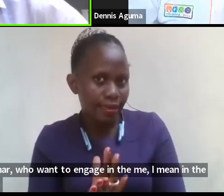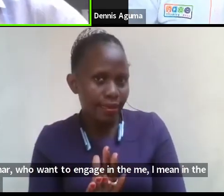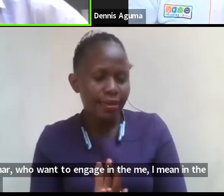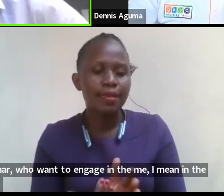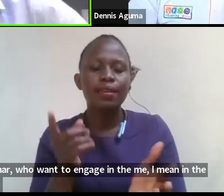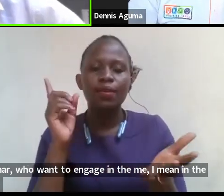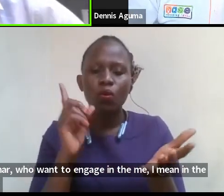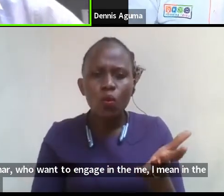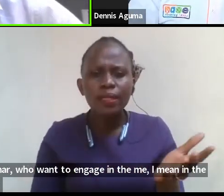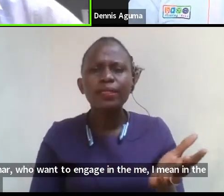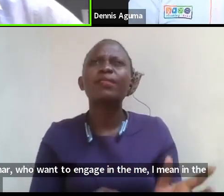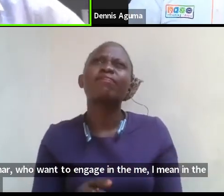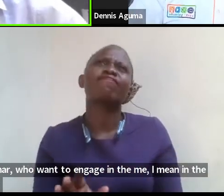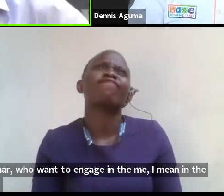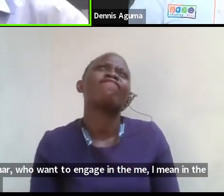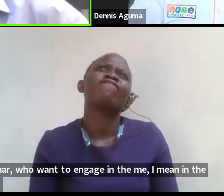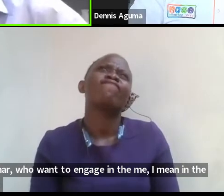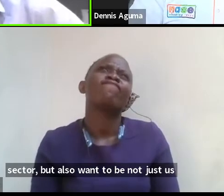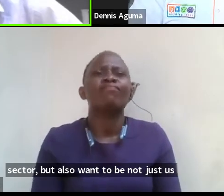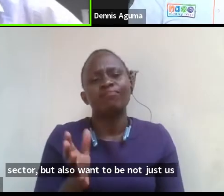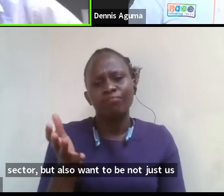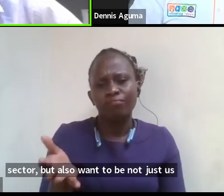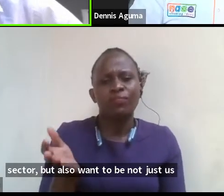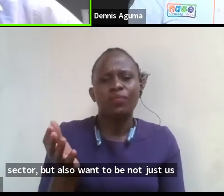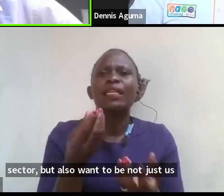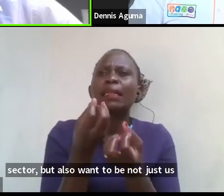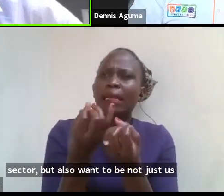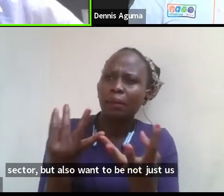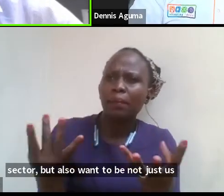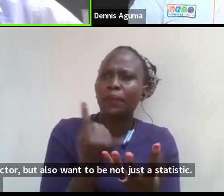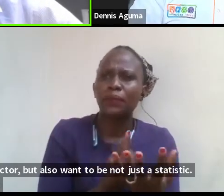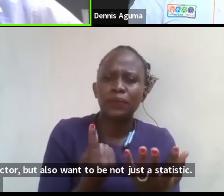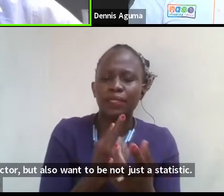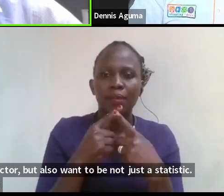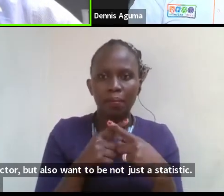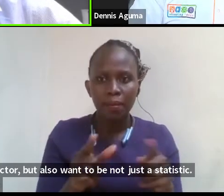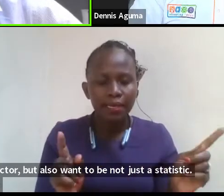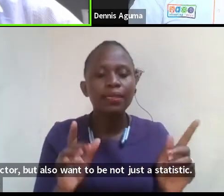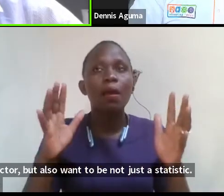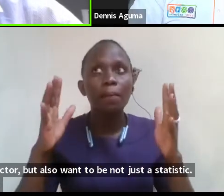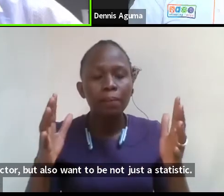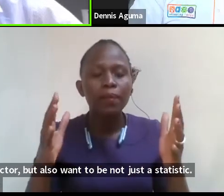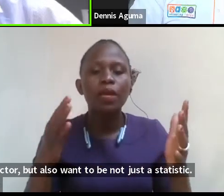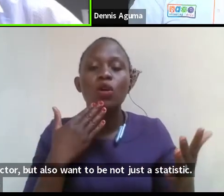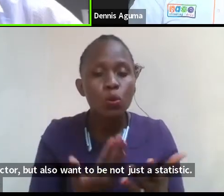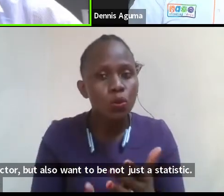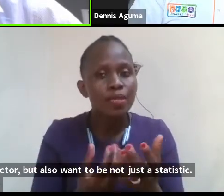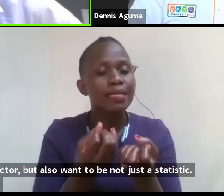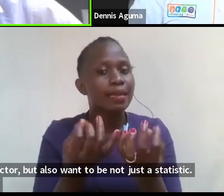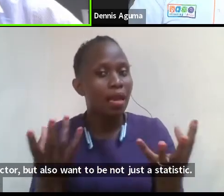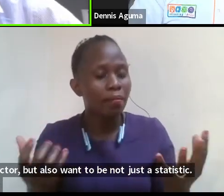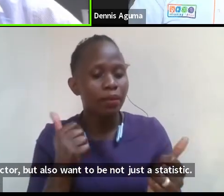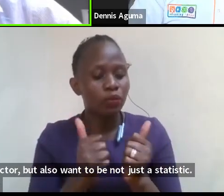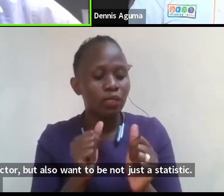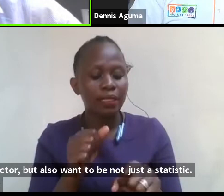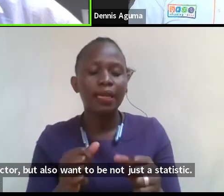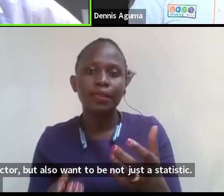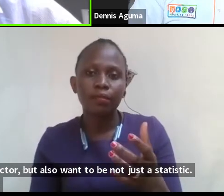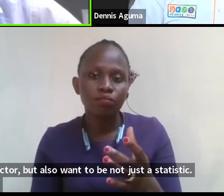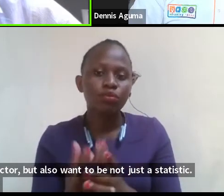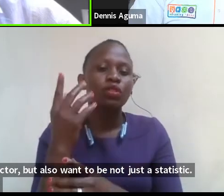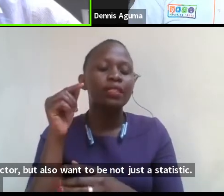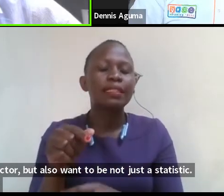be not just a statistic, but a great statistic that can actually come out of this great oil and